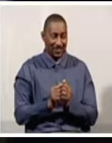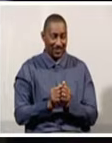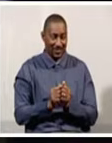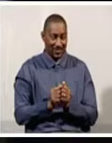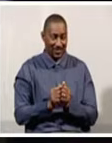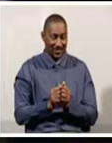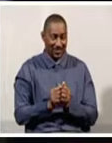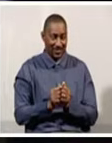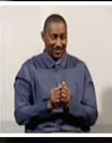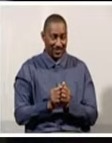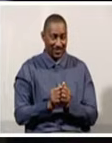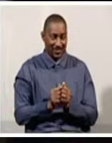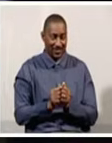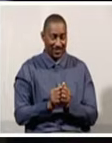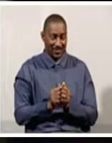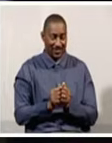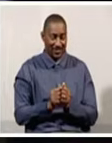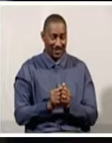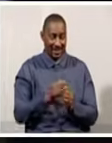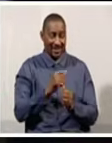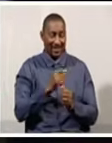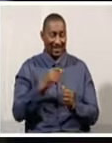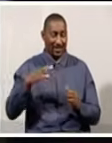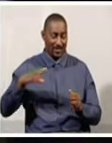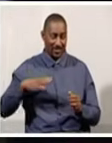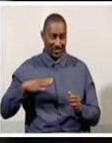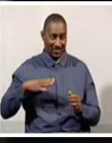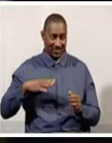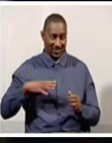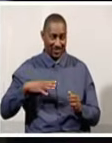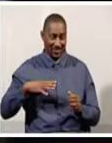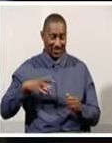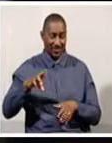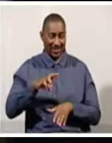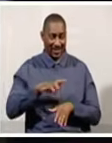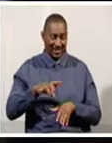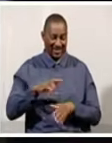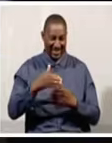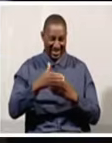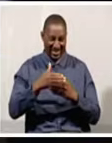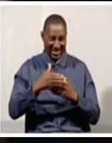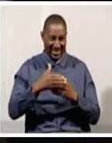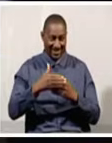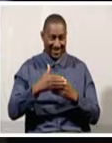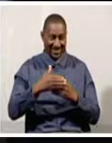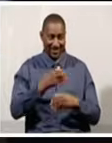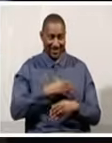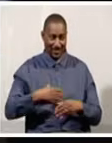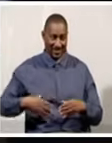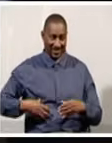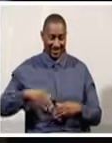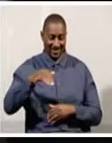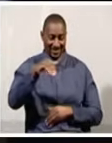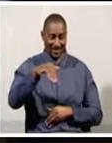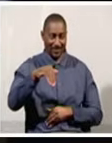table away from the main table, the president, who had not arrived at the time yet. And It was a short program, just